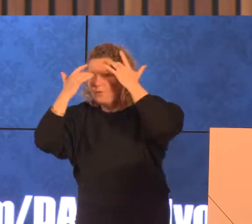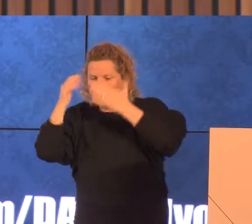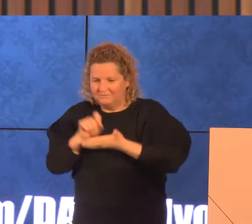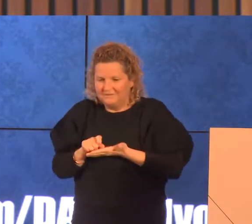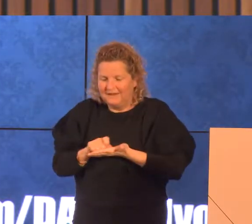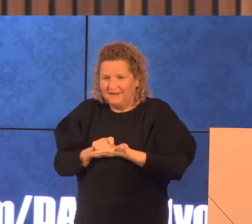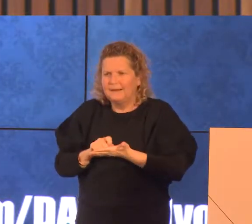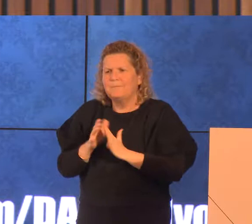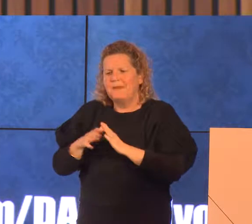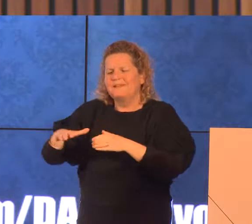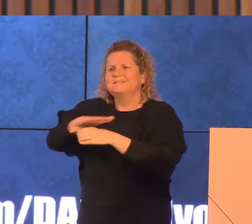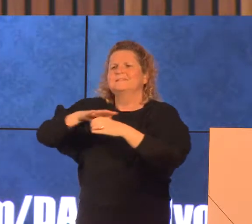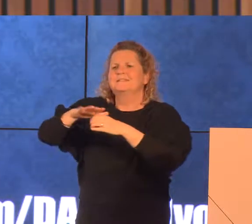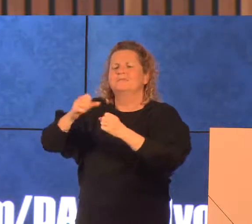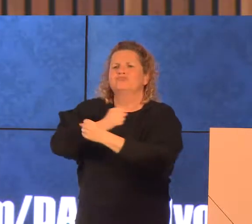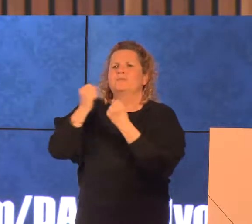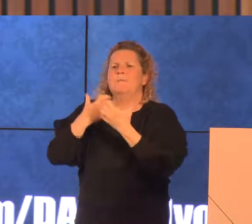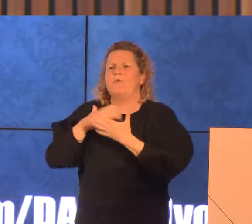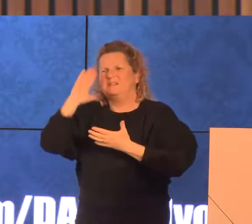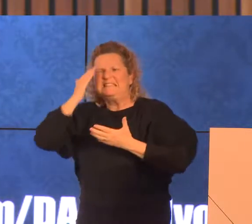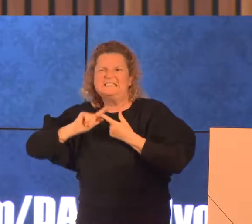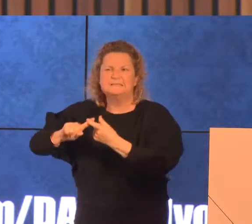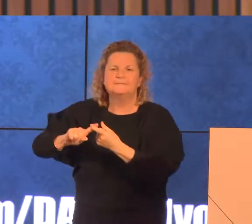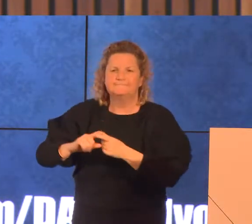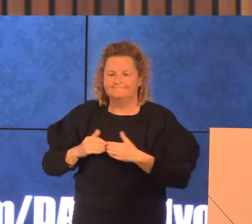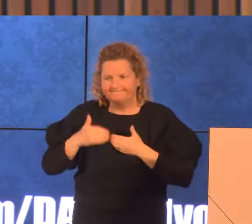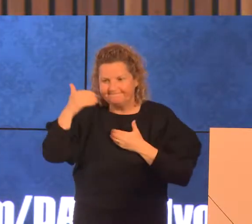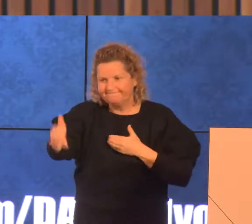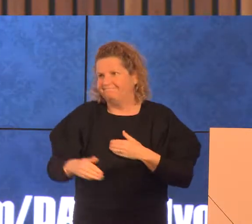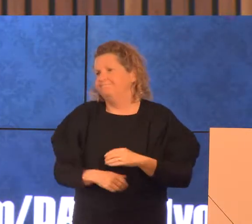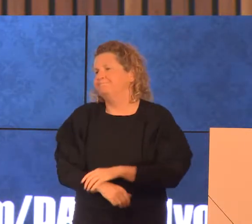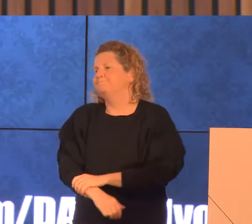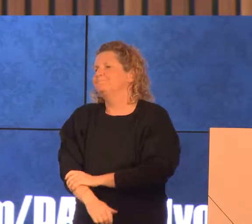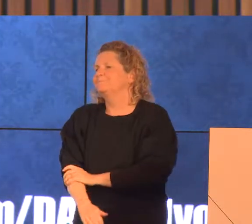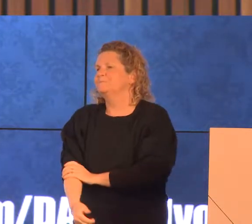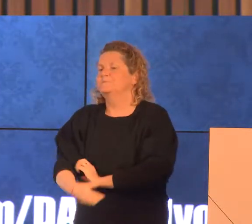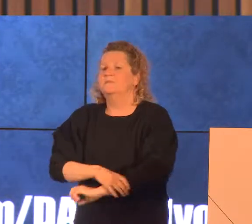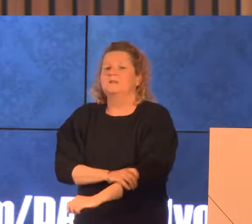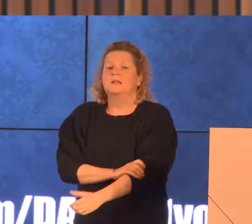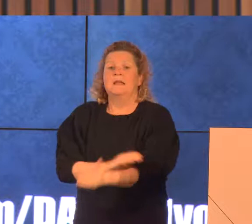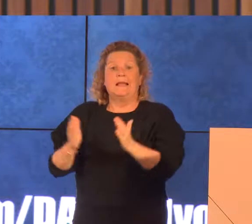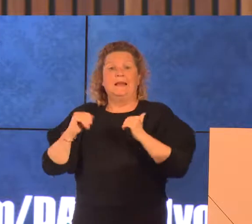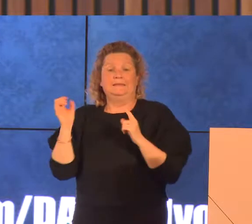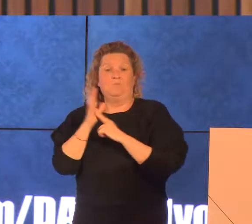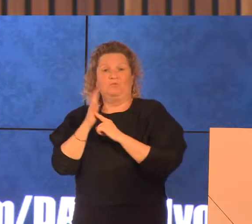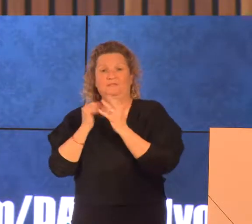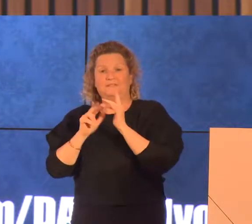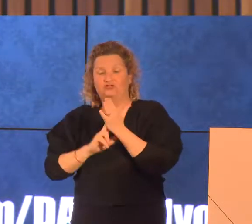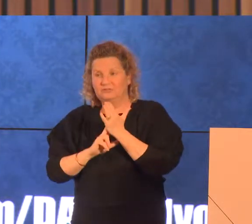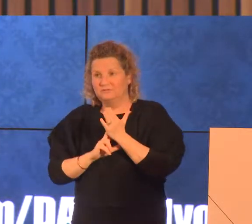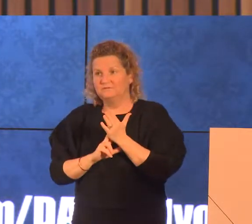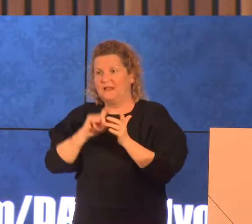sector stronger and more resilient moving forward. We'll now move to a really important session that